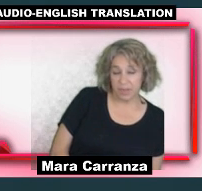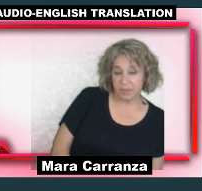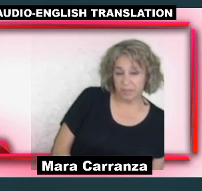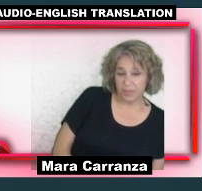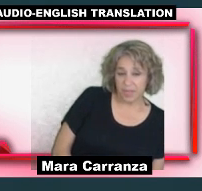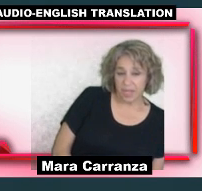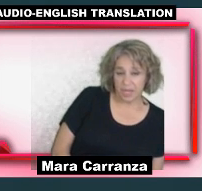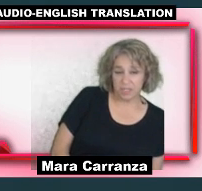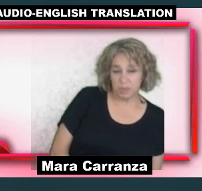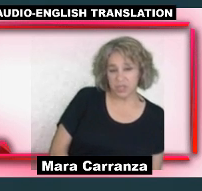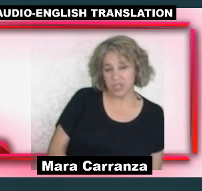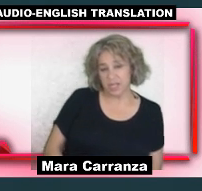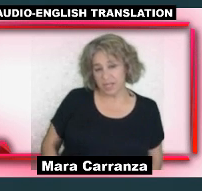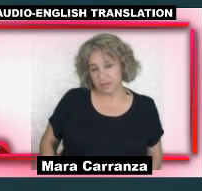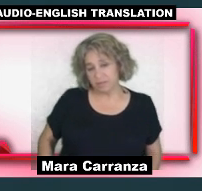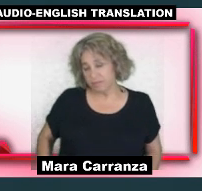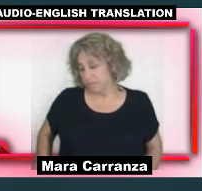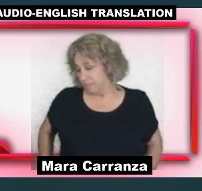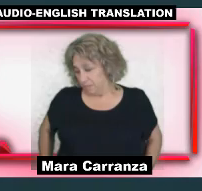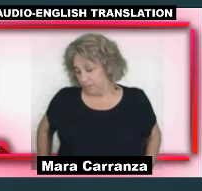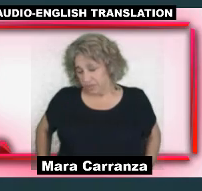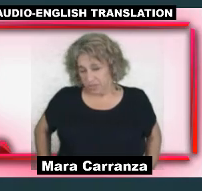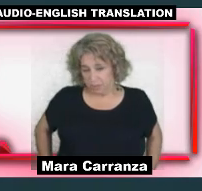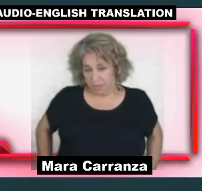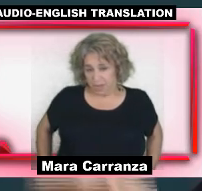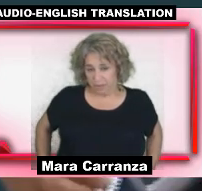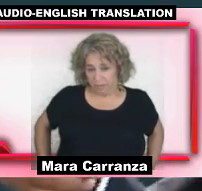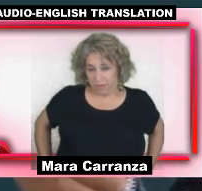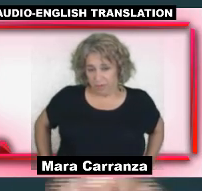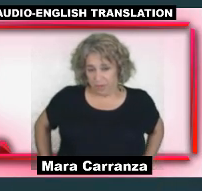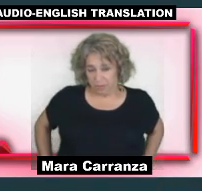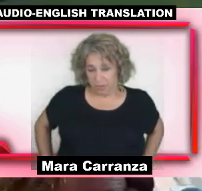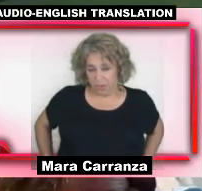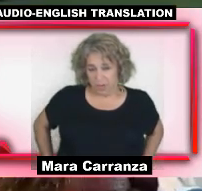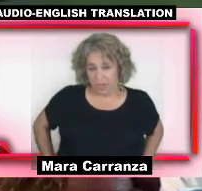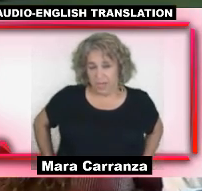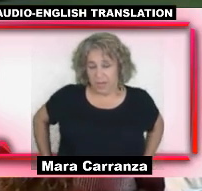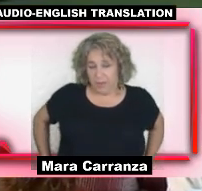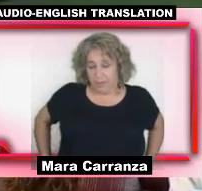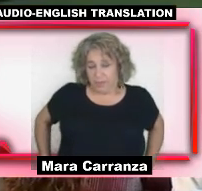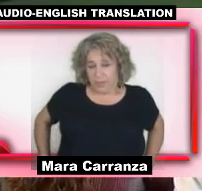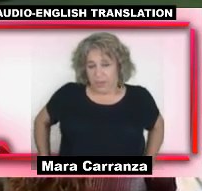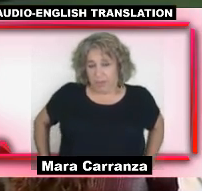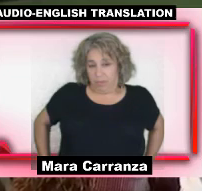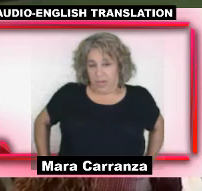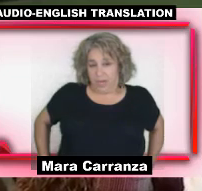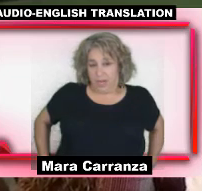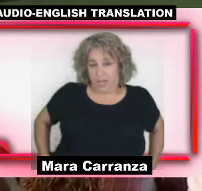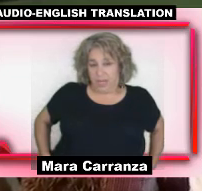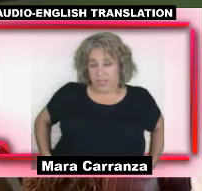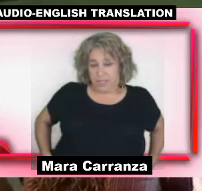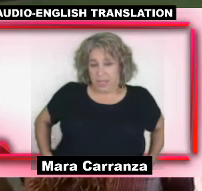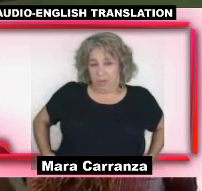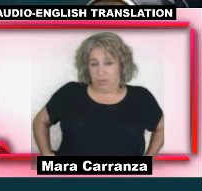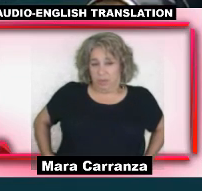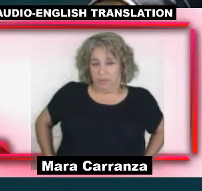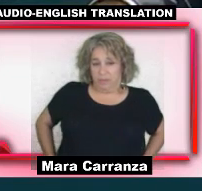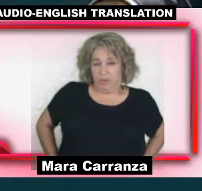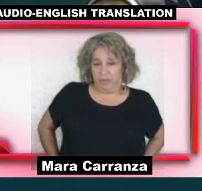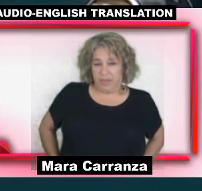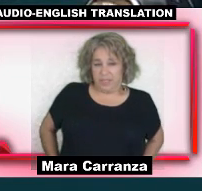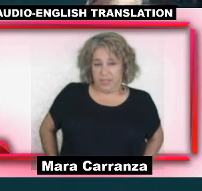a los pobres. And especially less como los for the poor. De todas maneras lo voy but a volver a revisar. Case, I